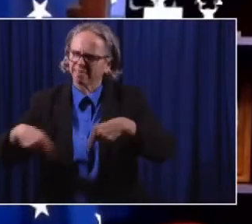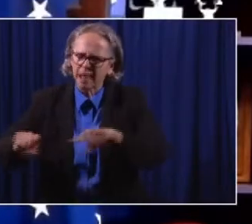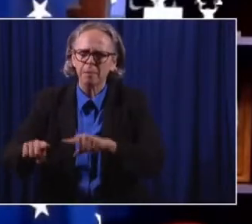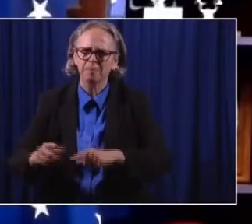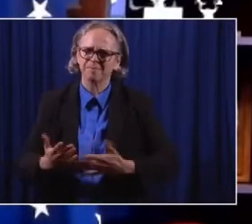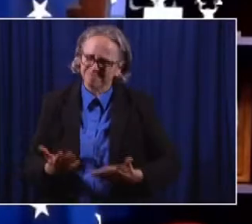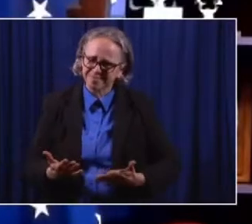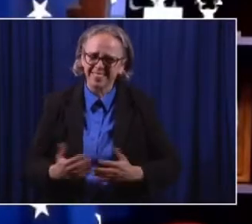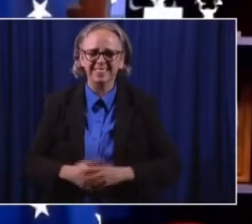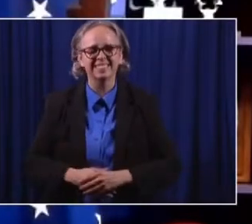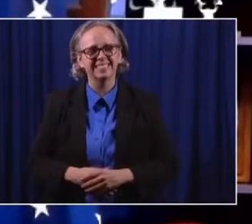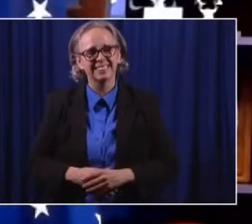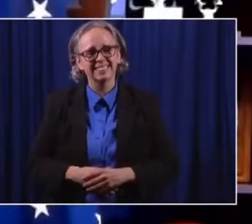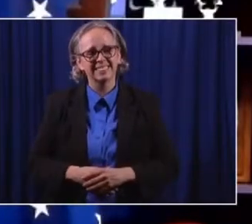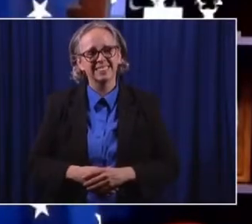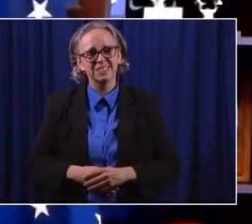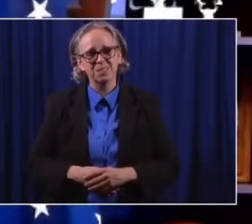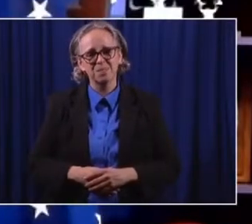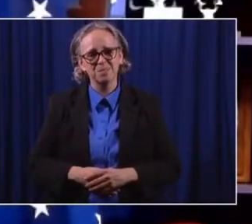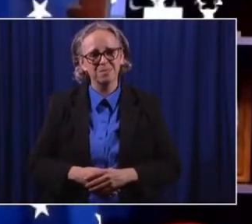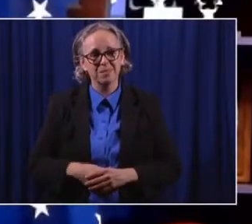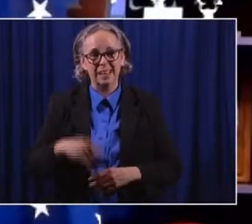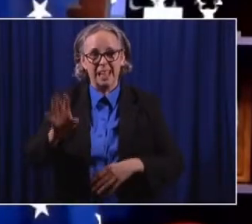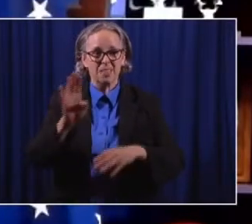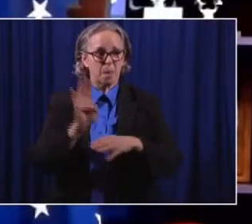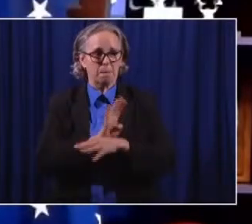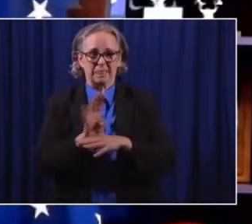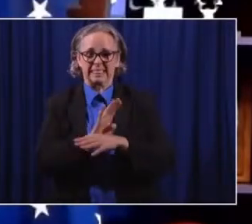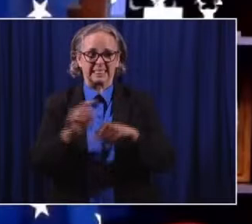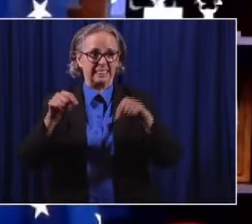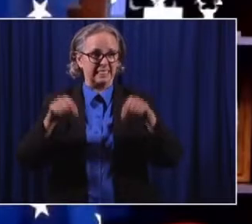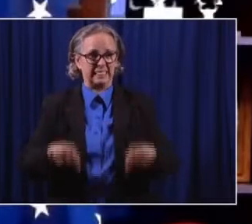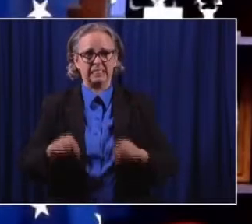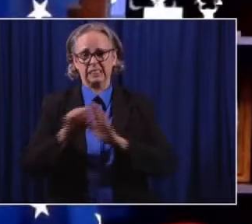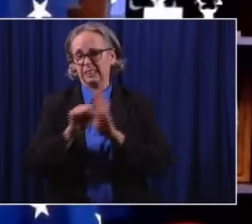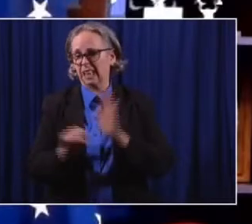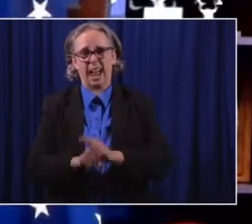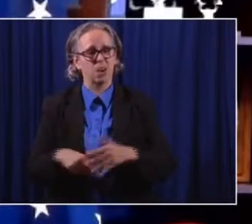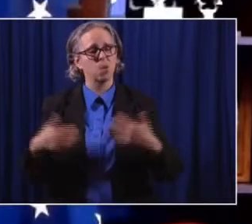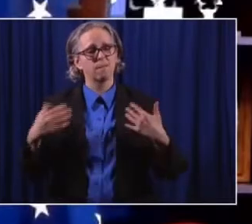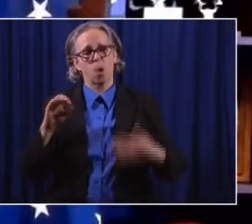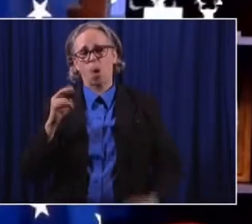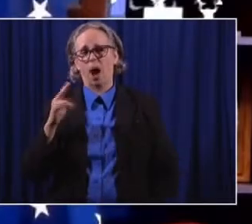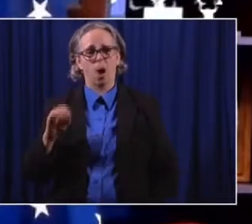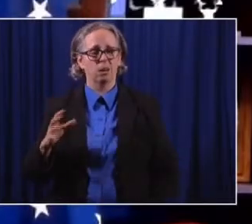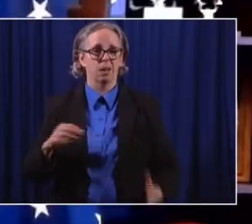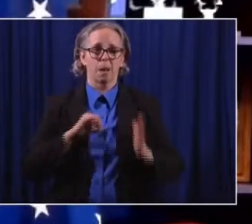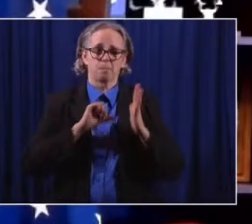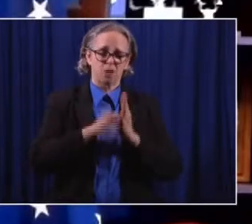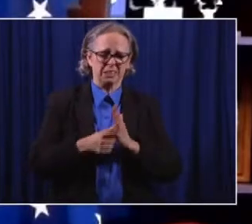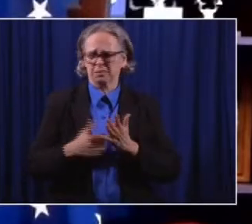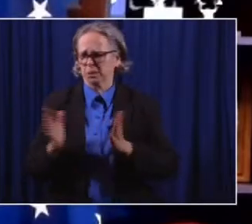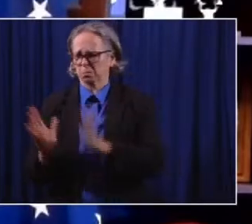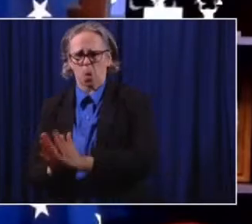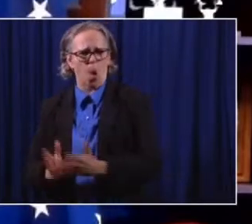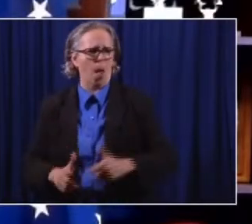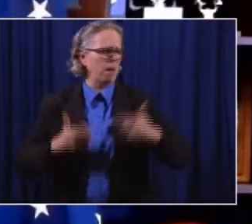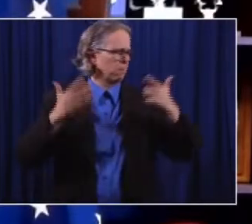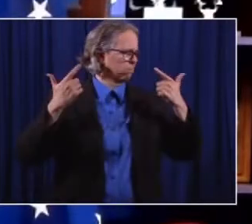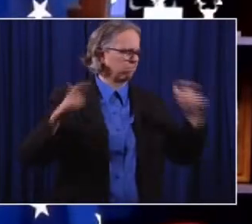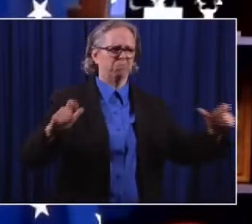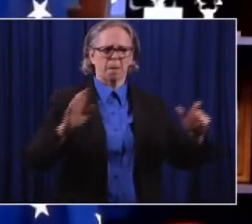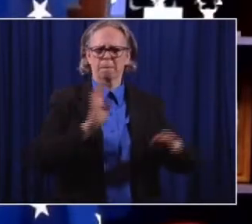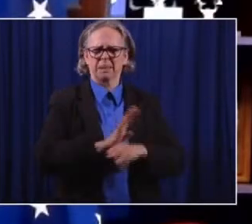Governor saying this: the businesses in this state have really stepped up, from the big ones to the small ones, to help us